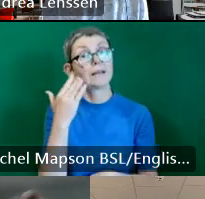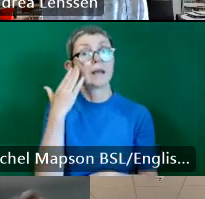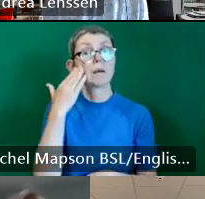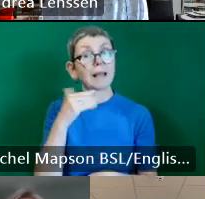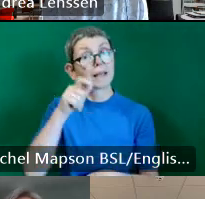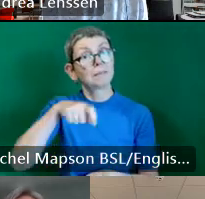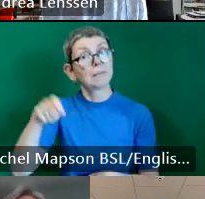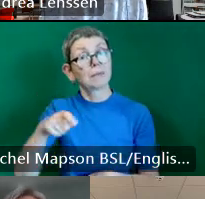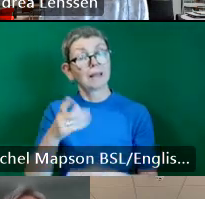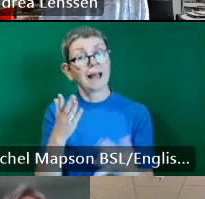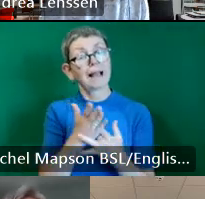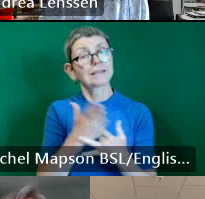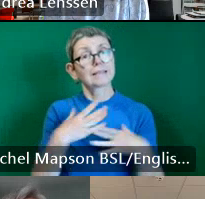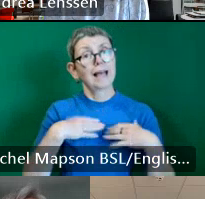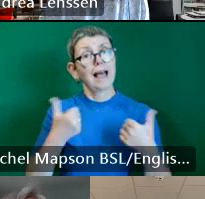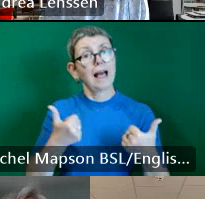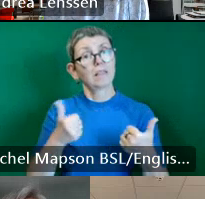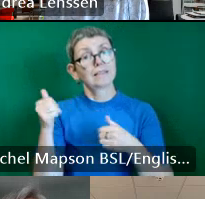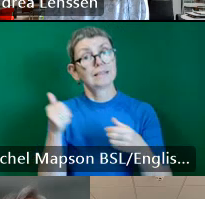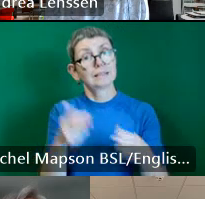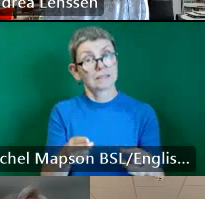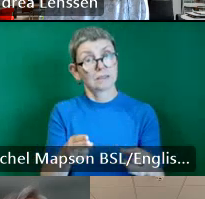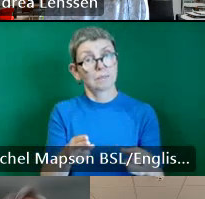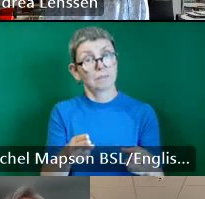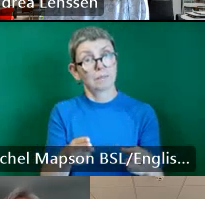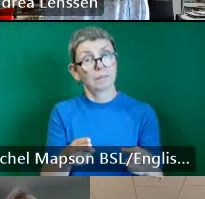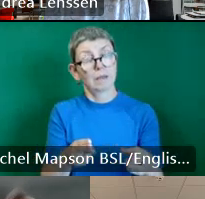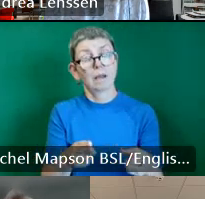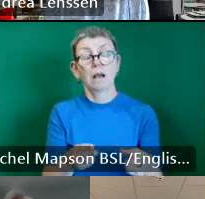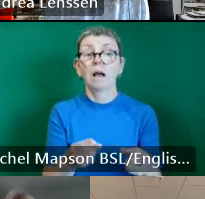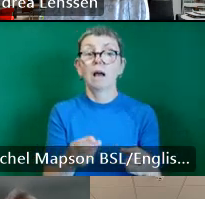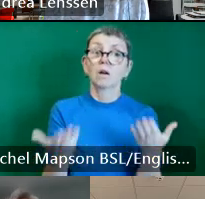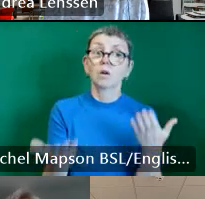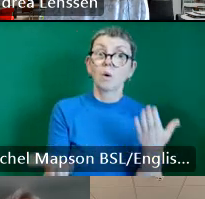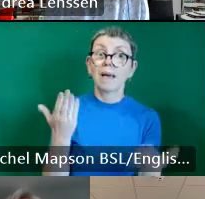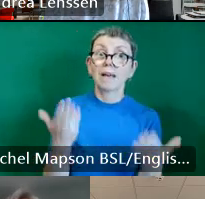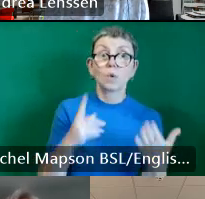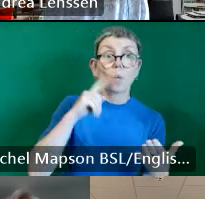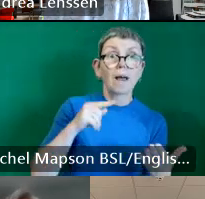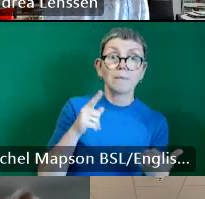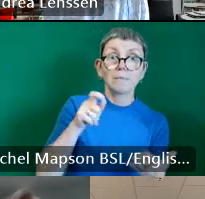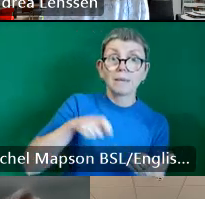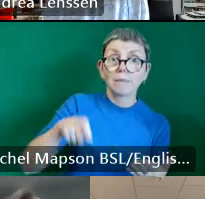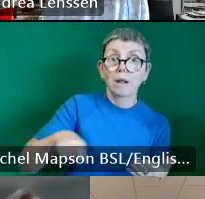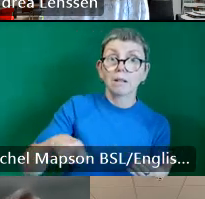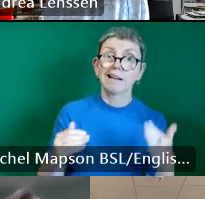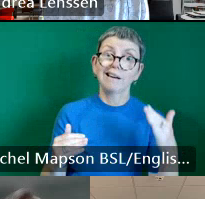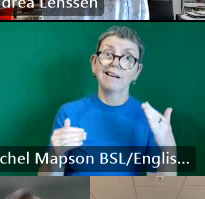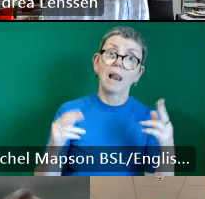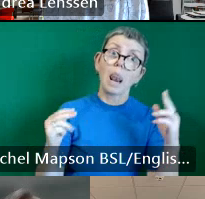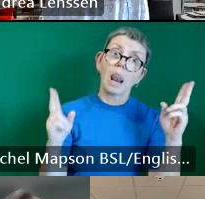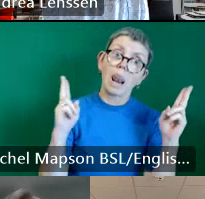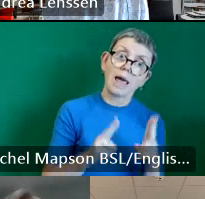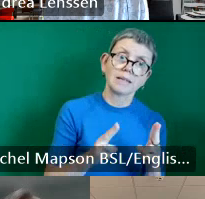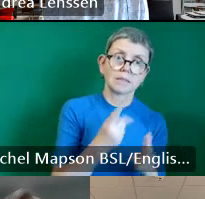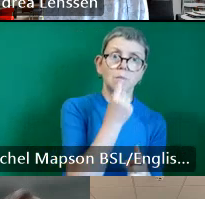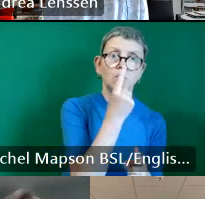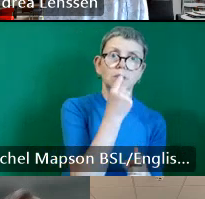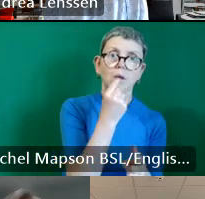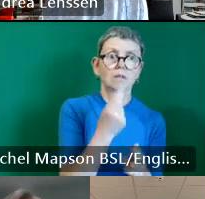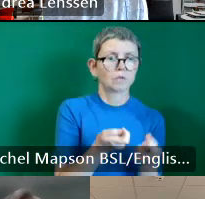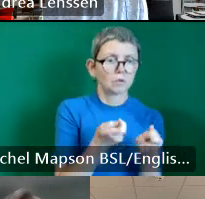healthcare system, they're less likely than their whites to receive certain surgical or therapies, whether disparities in treatment decisions are caused by